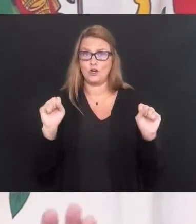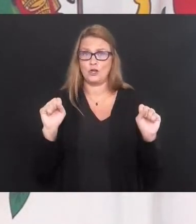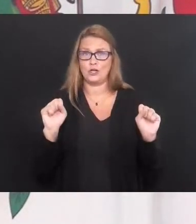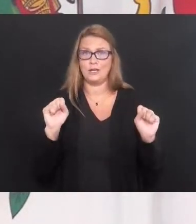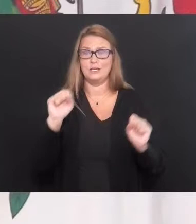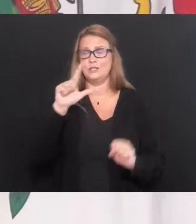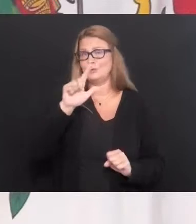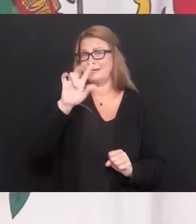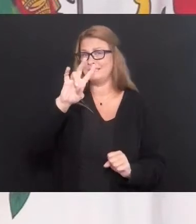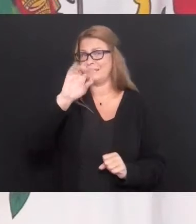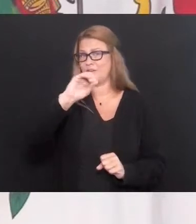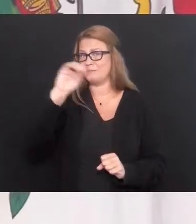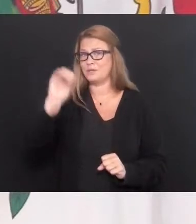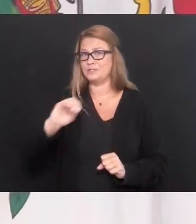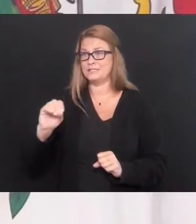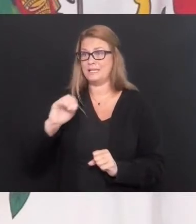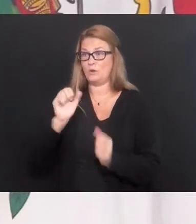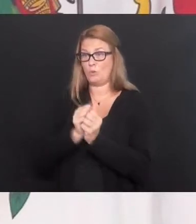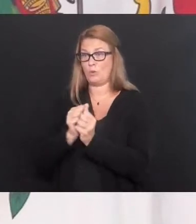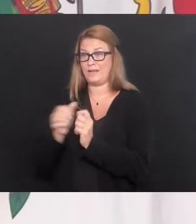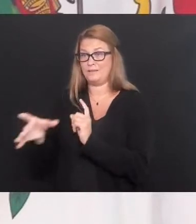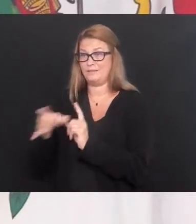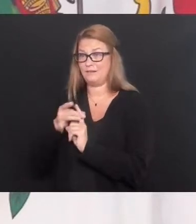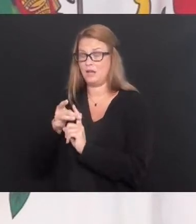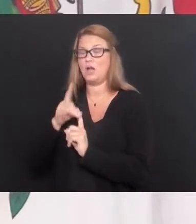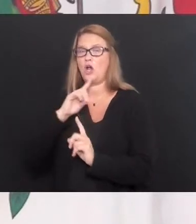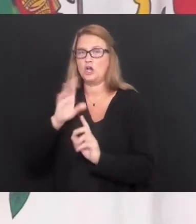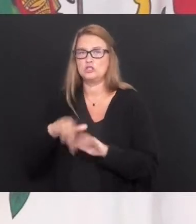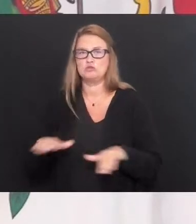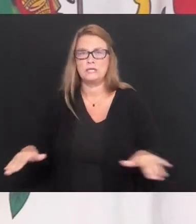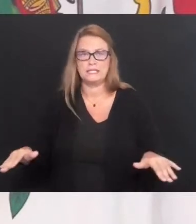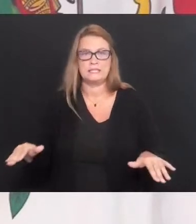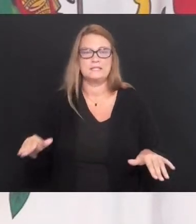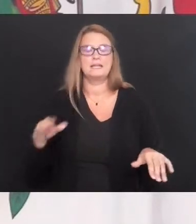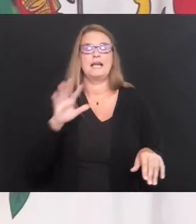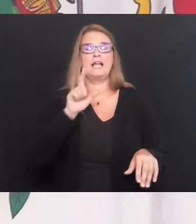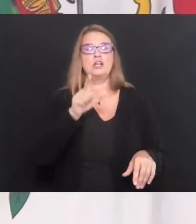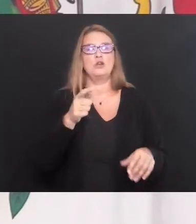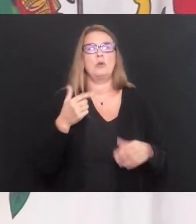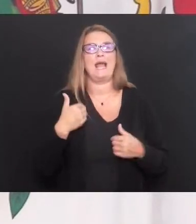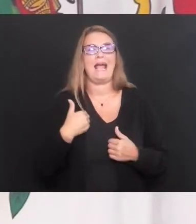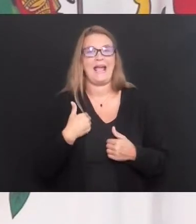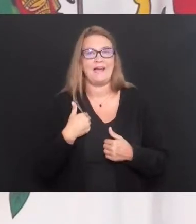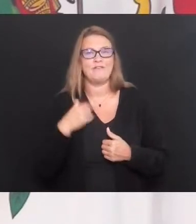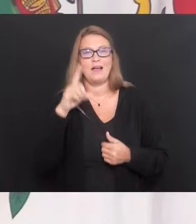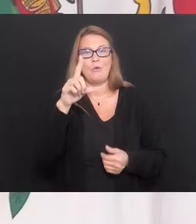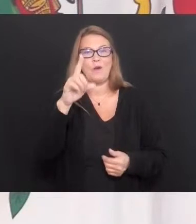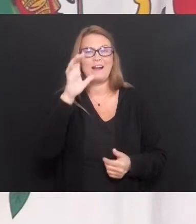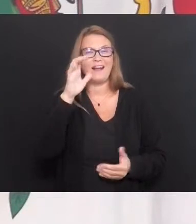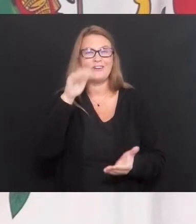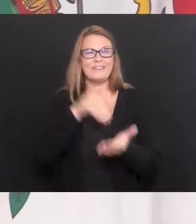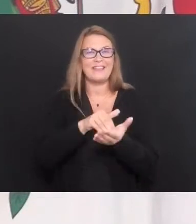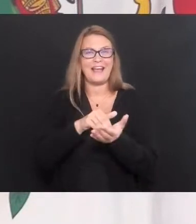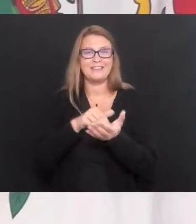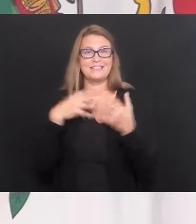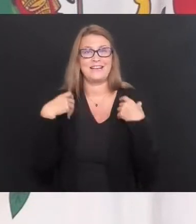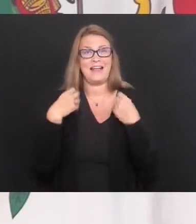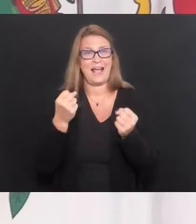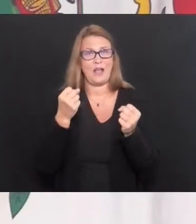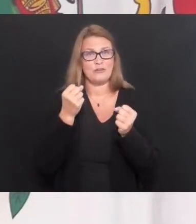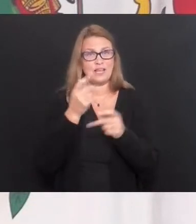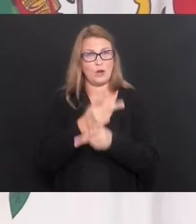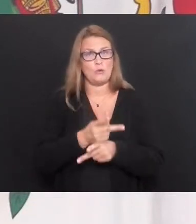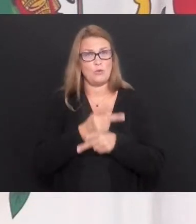27% of the infected are kids. You absolutely have 100,000 healthcare workers that have